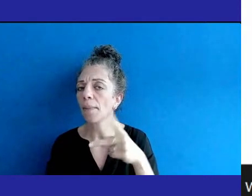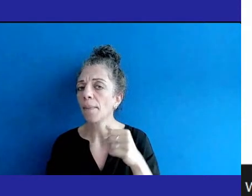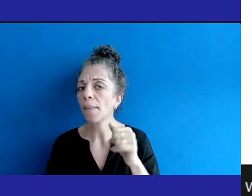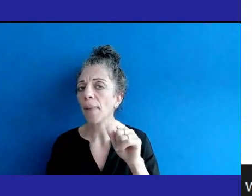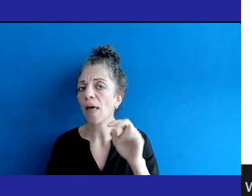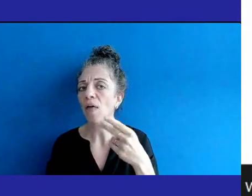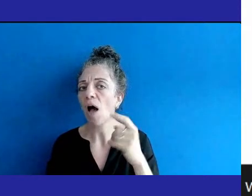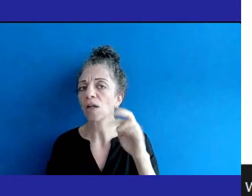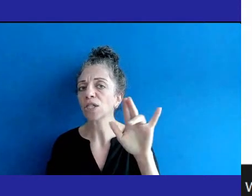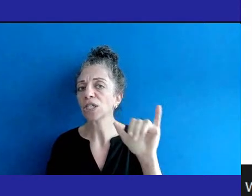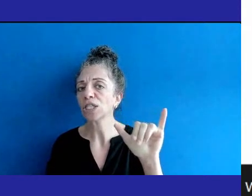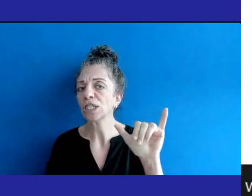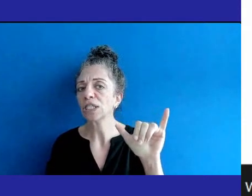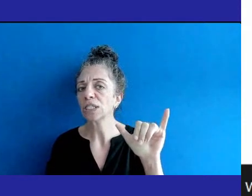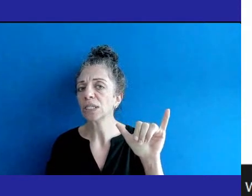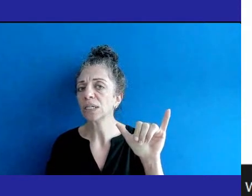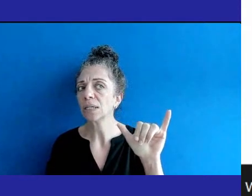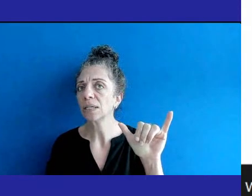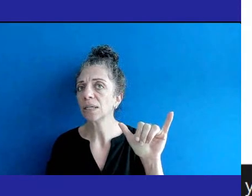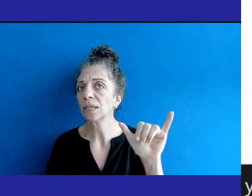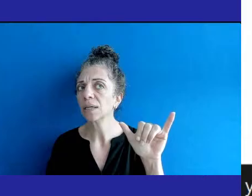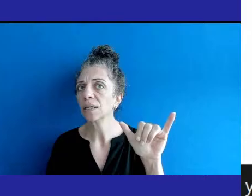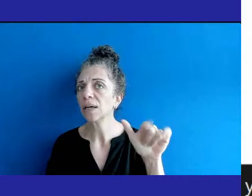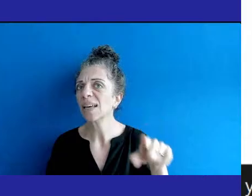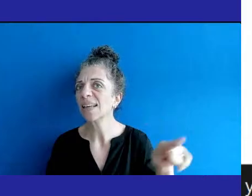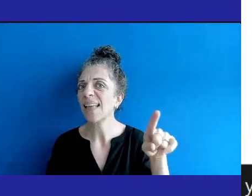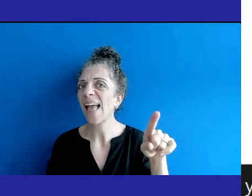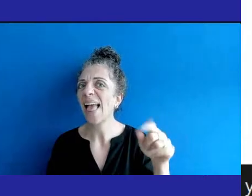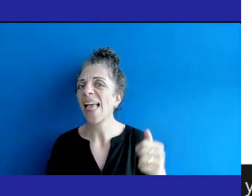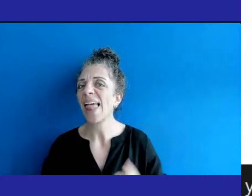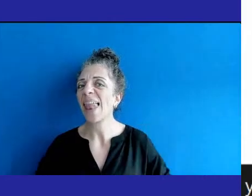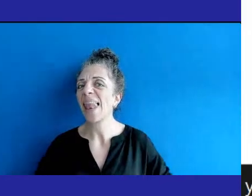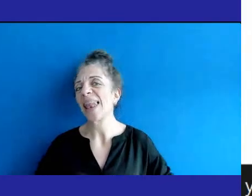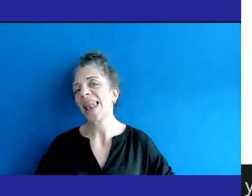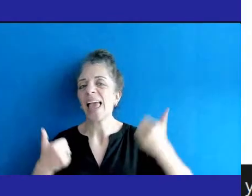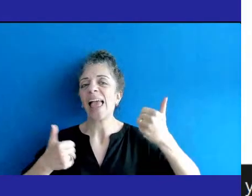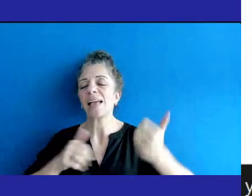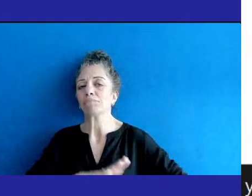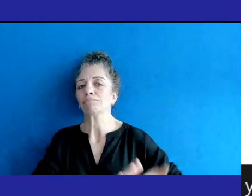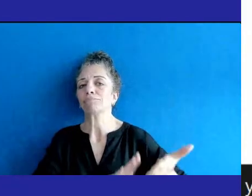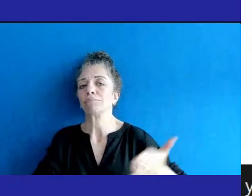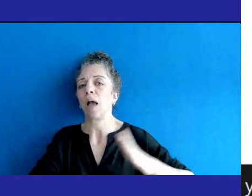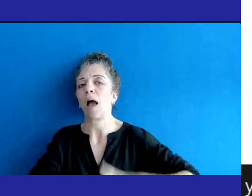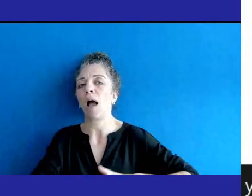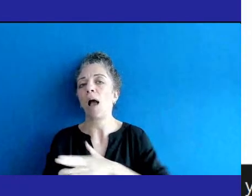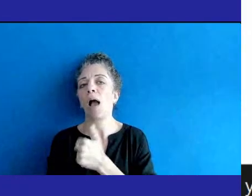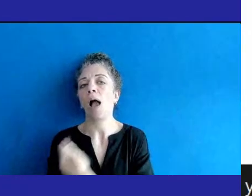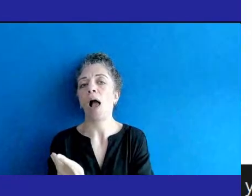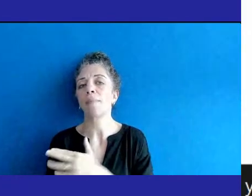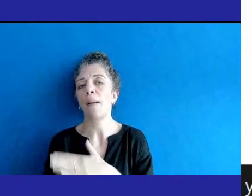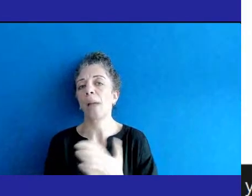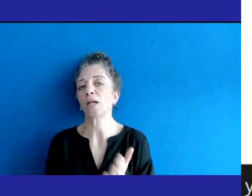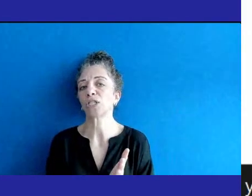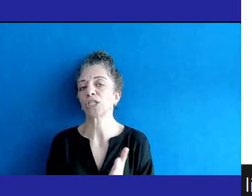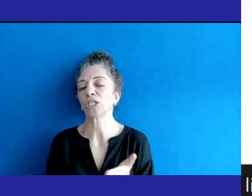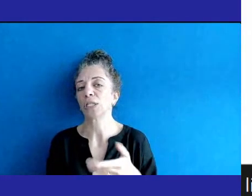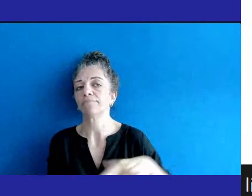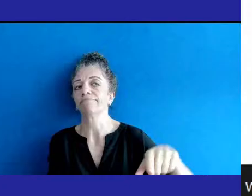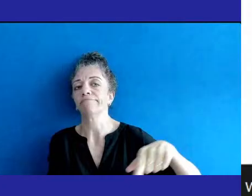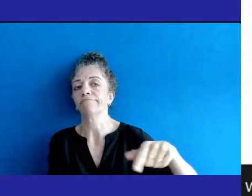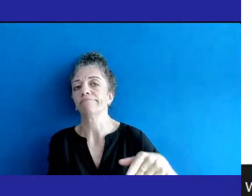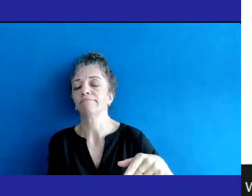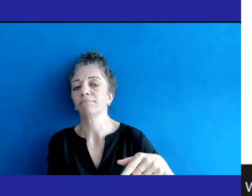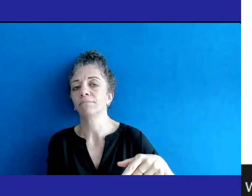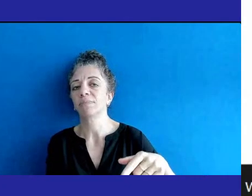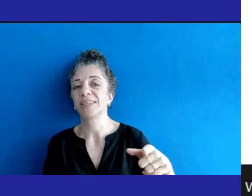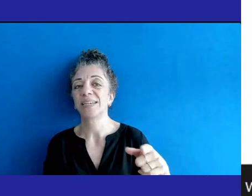we were getting, they were just living on the hospital budget. We weren't billing for those services. We wouldn't have had even a